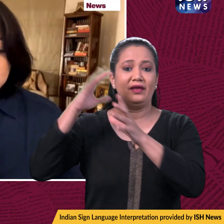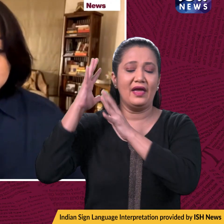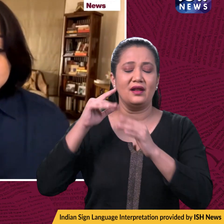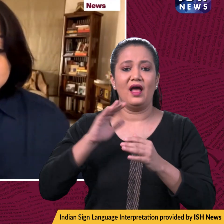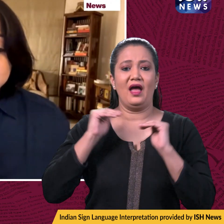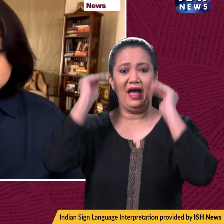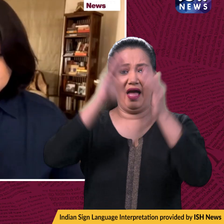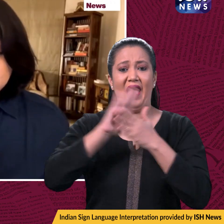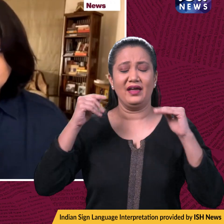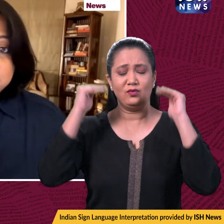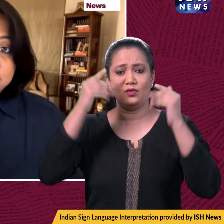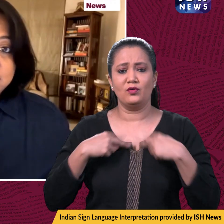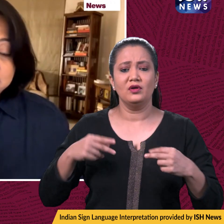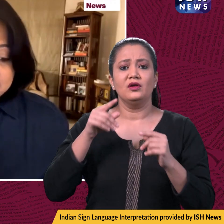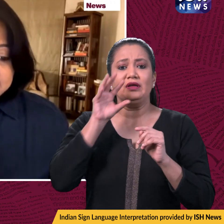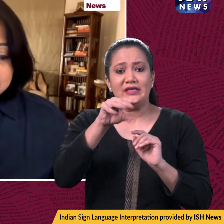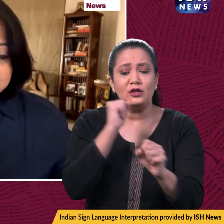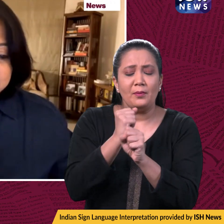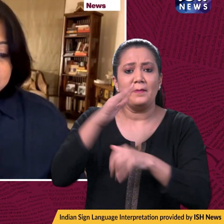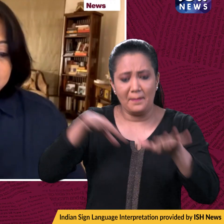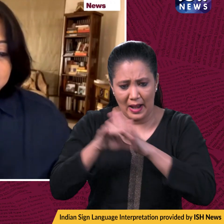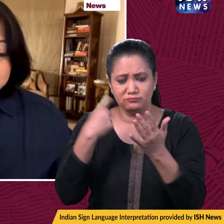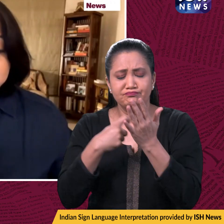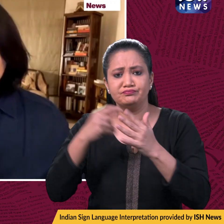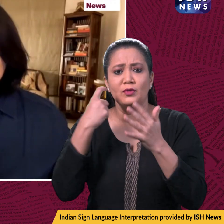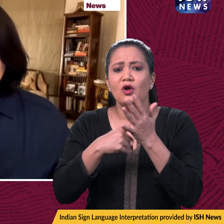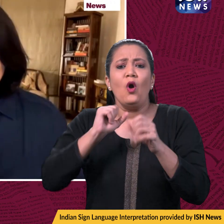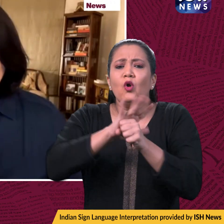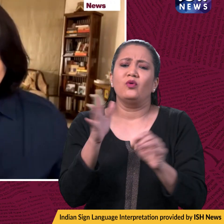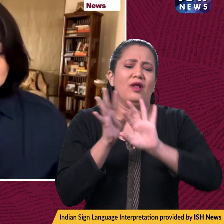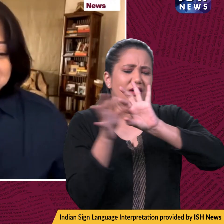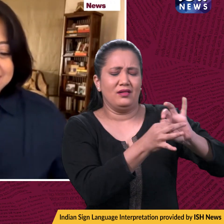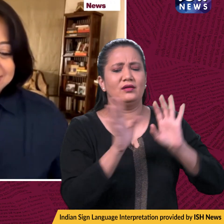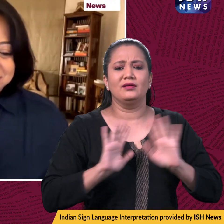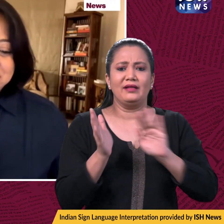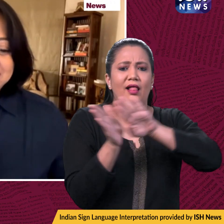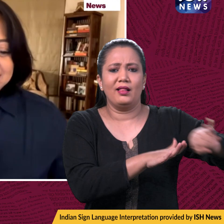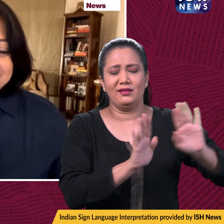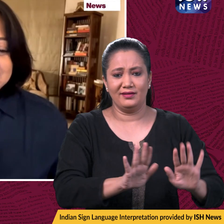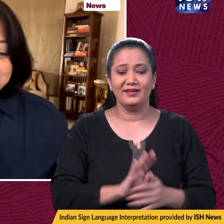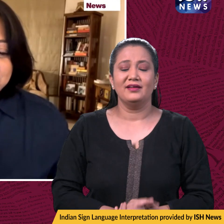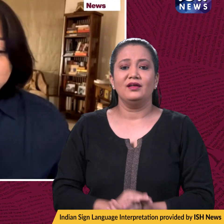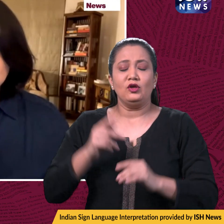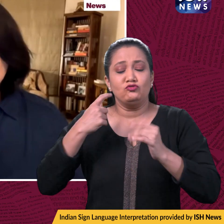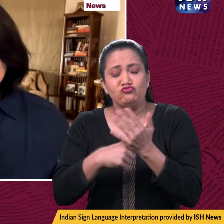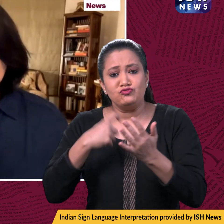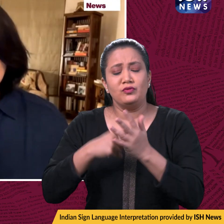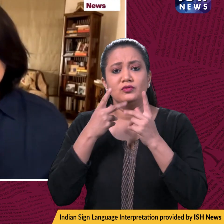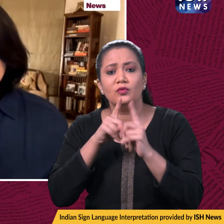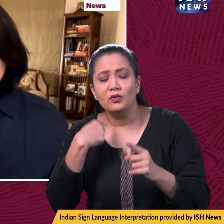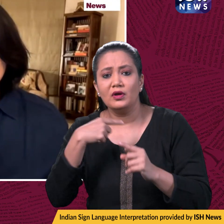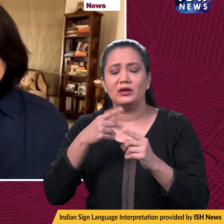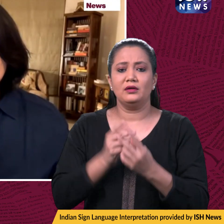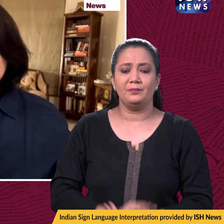High Court has directed the state government to frame guidelines, and this is not a COVID story, to frame guidelines that ensure strict